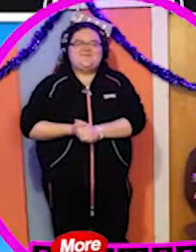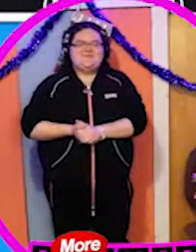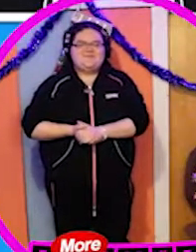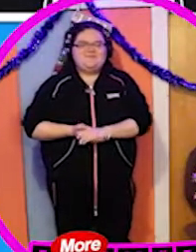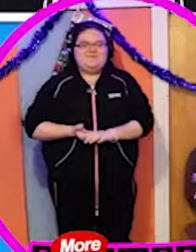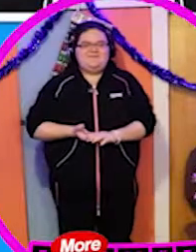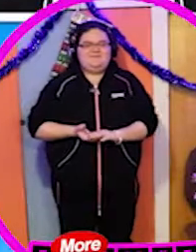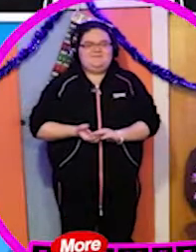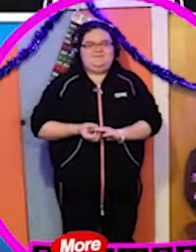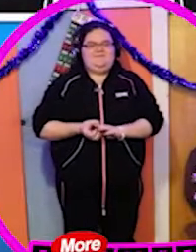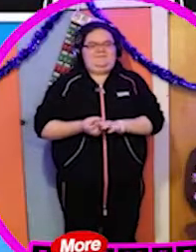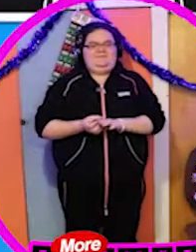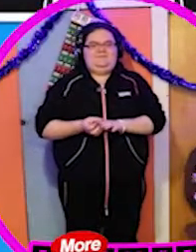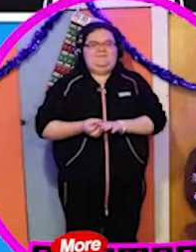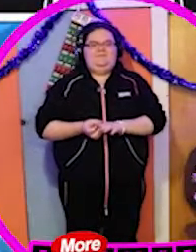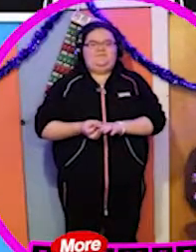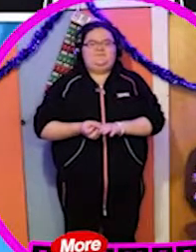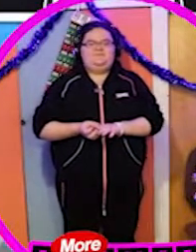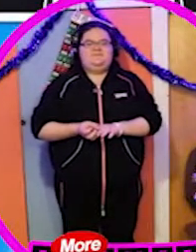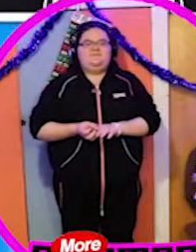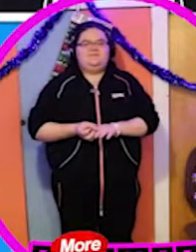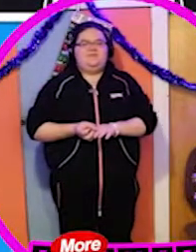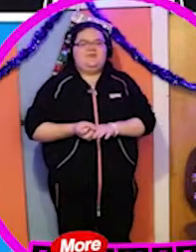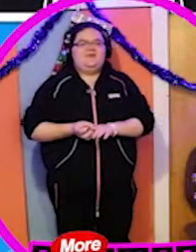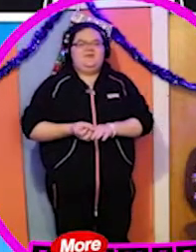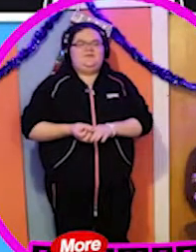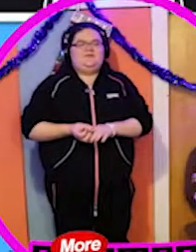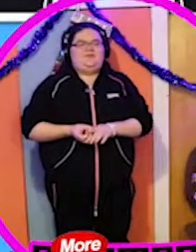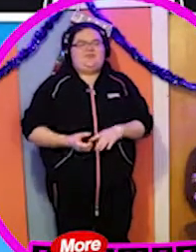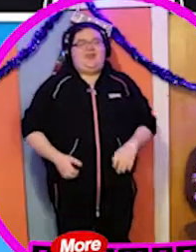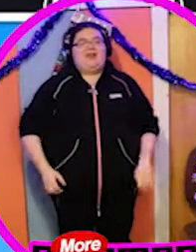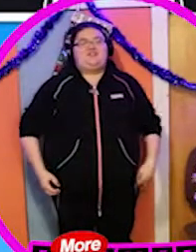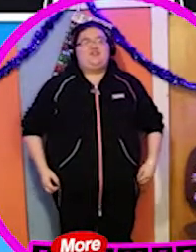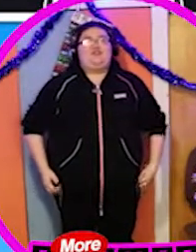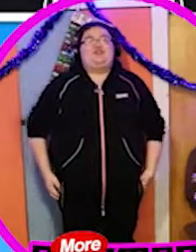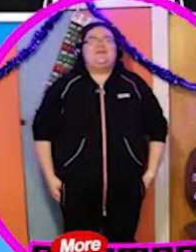my God. I don't see you. You're the same color as the container, but I'll never see you. Yeah, sure.